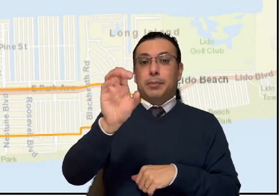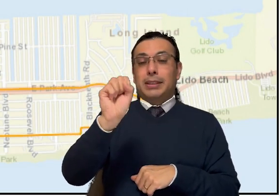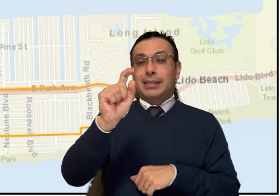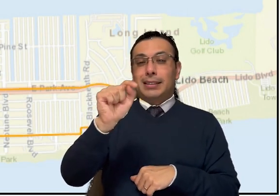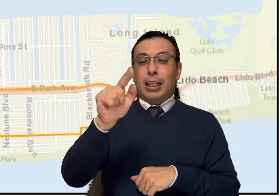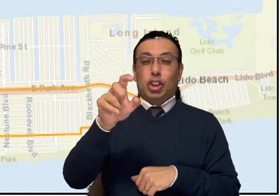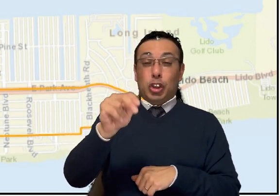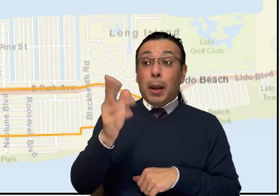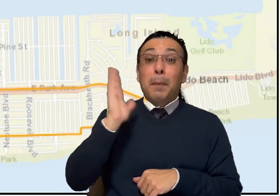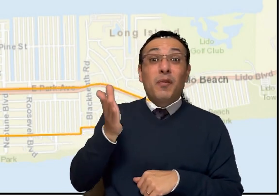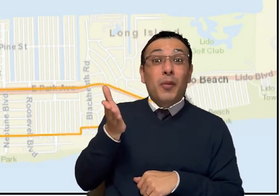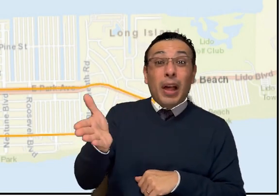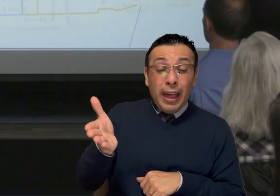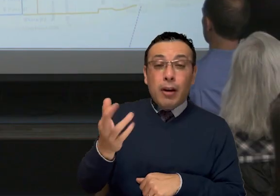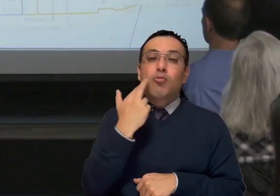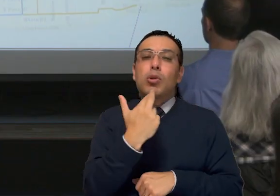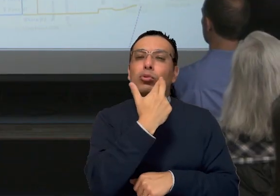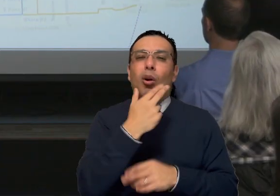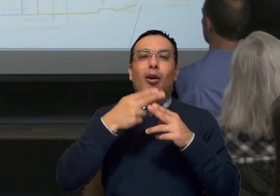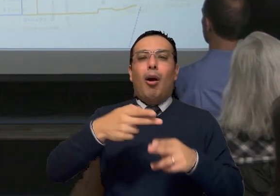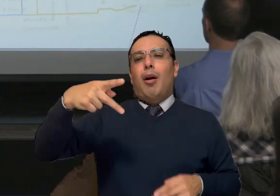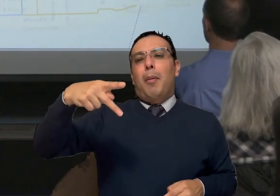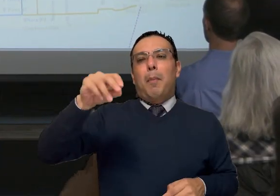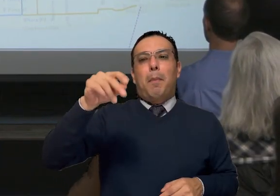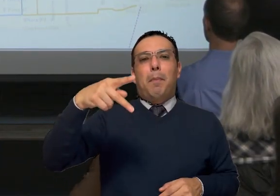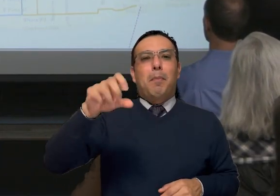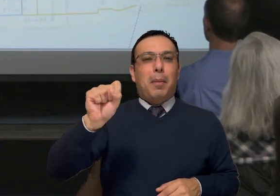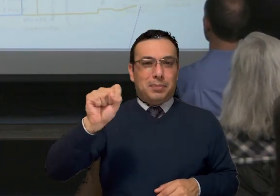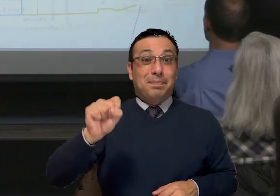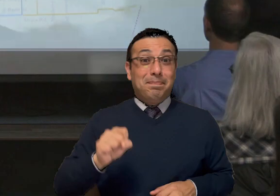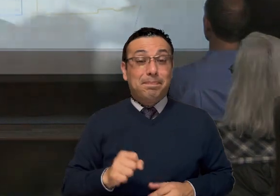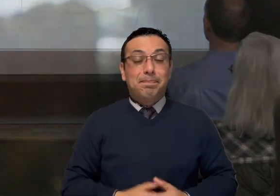site, or former.